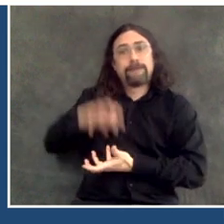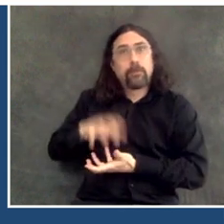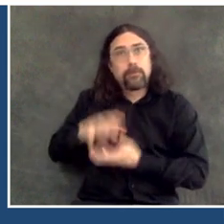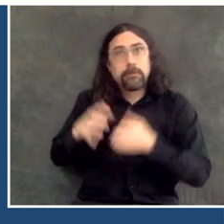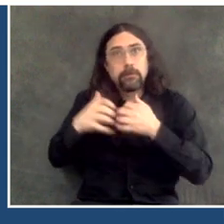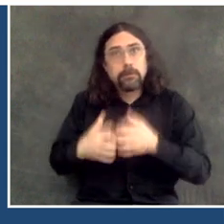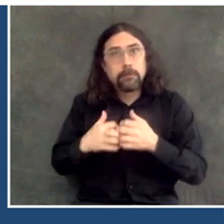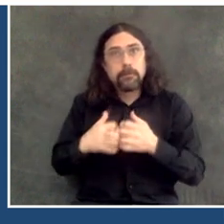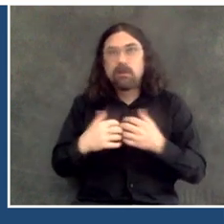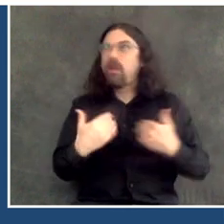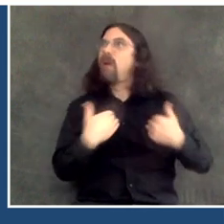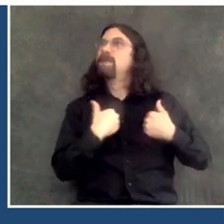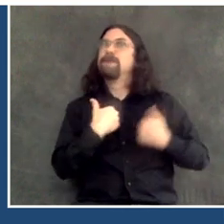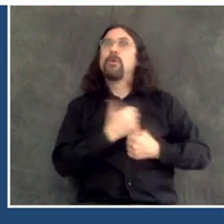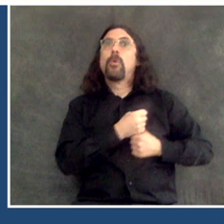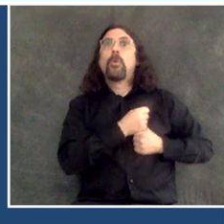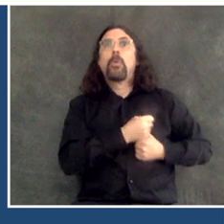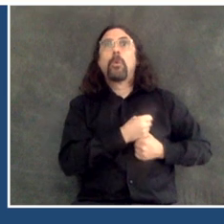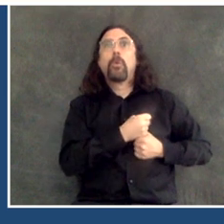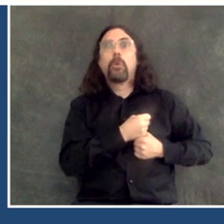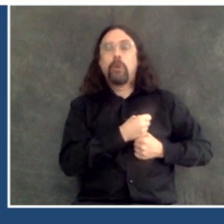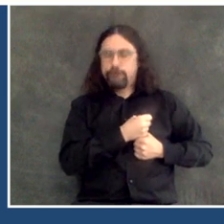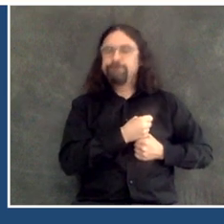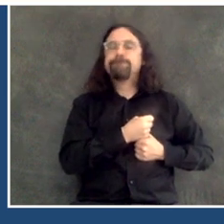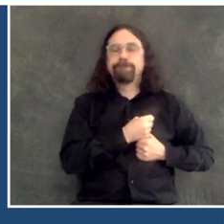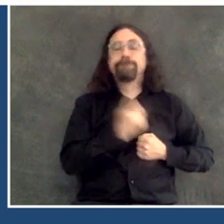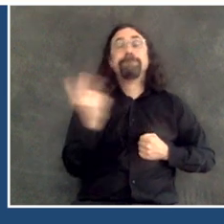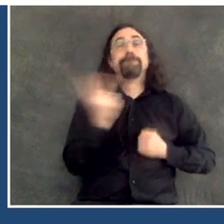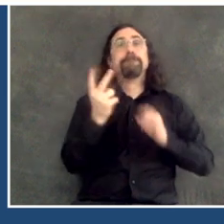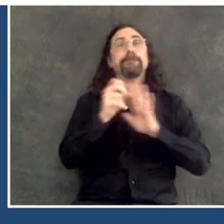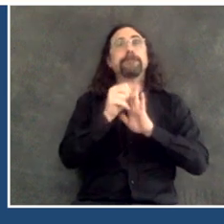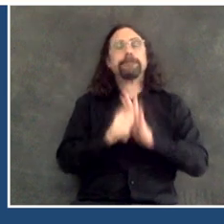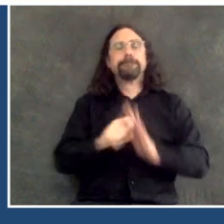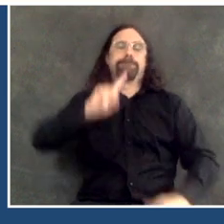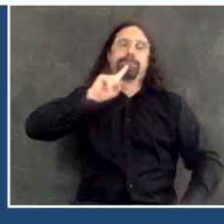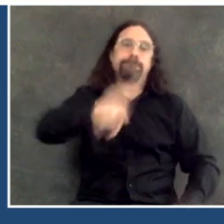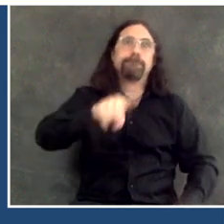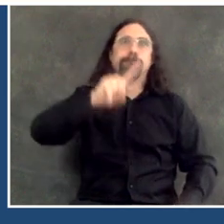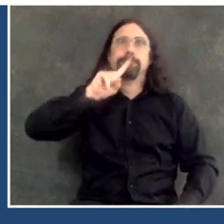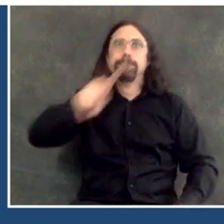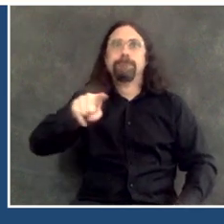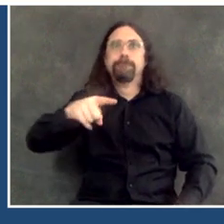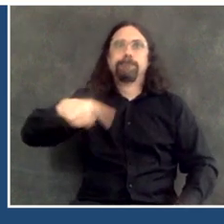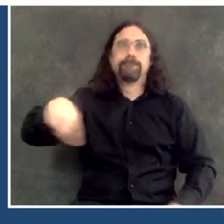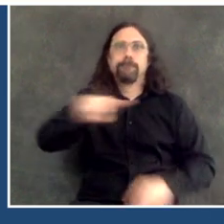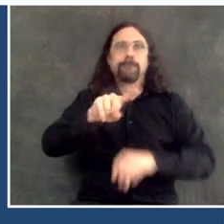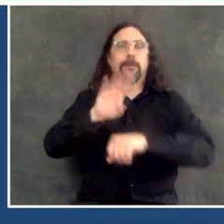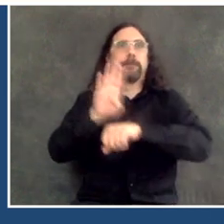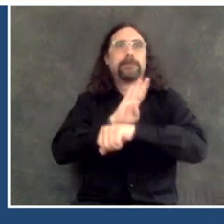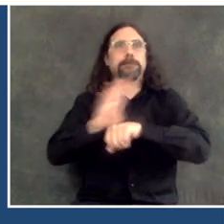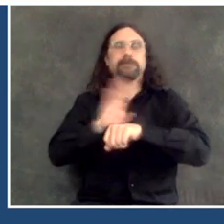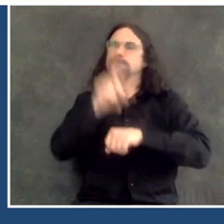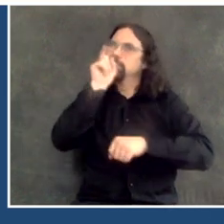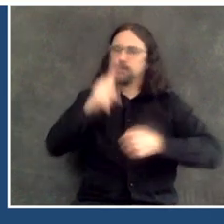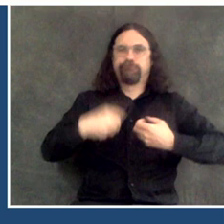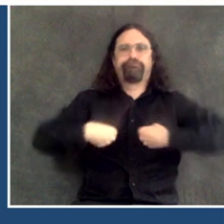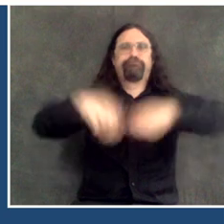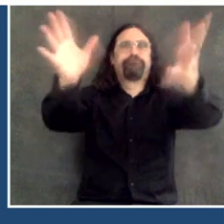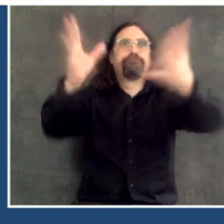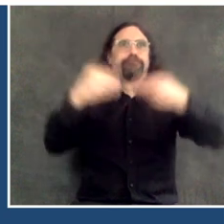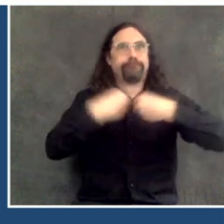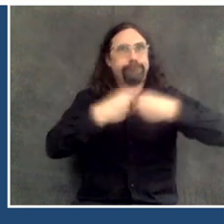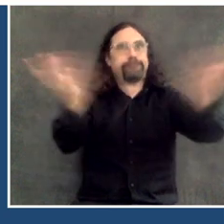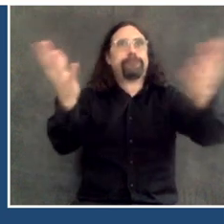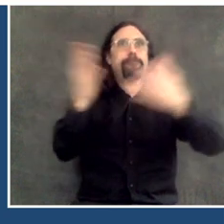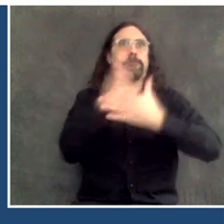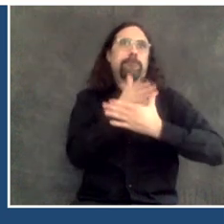I would urge every state in the union to exercise the same approach. Any private